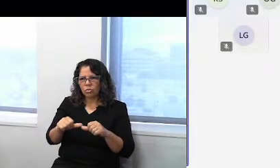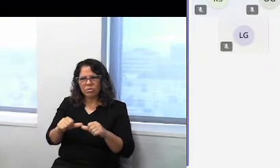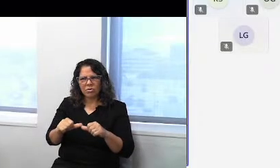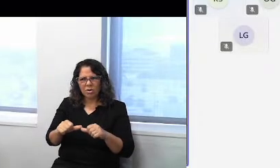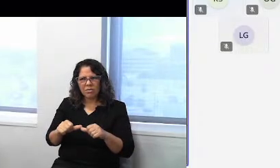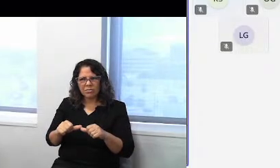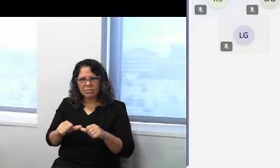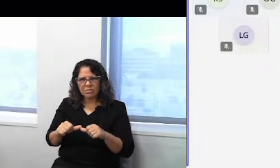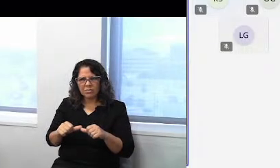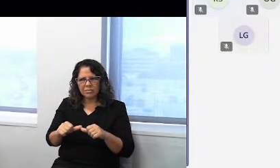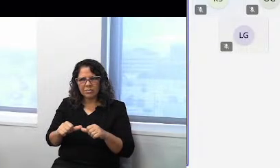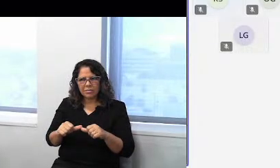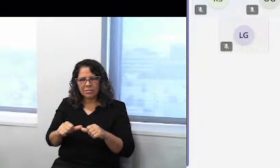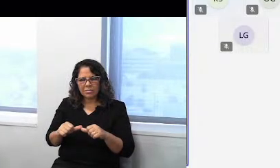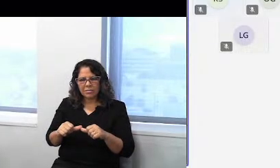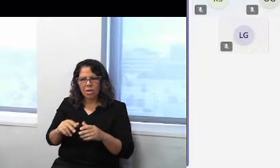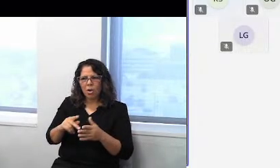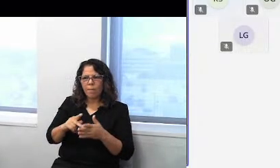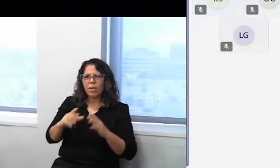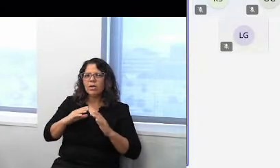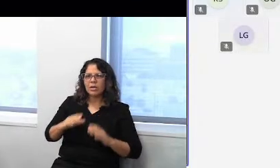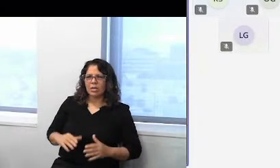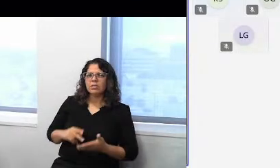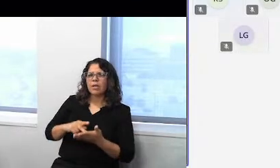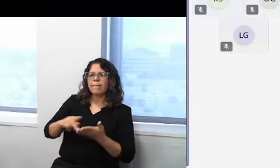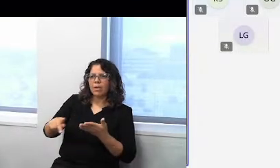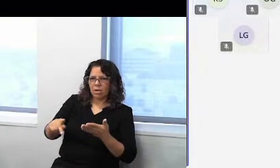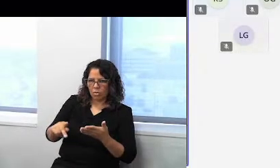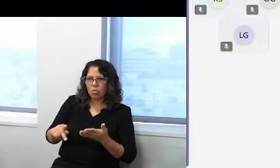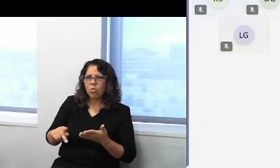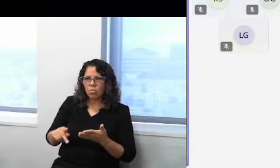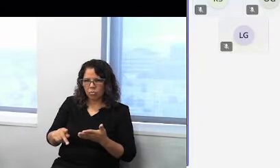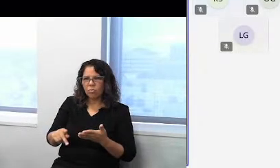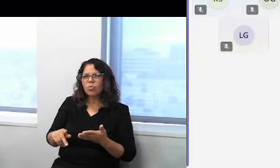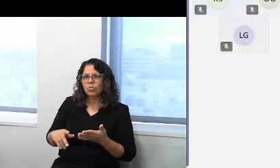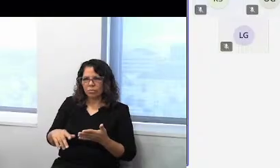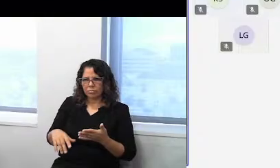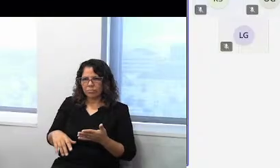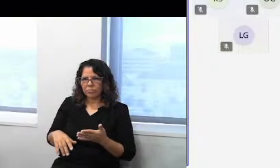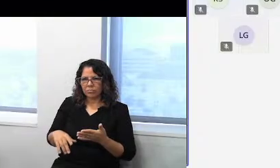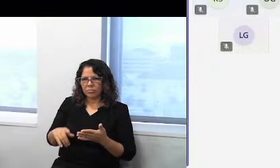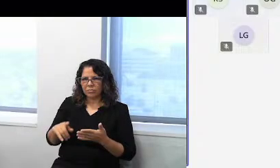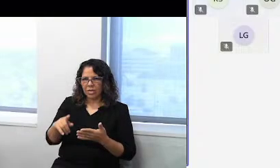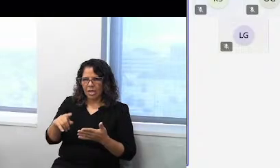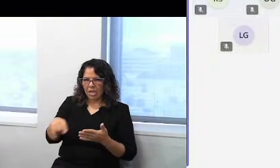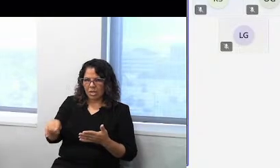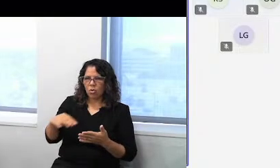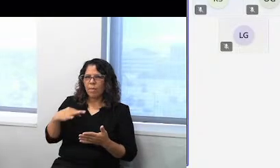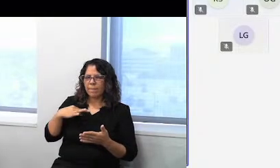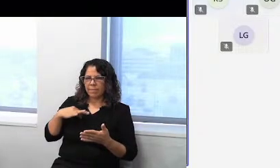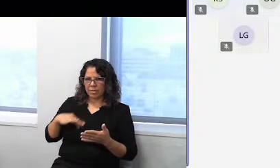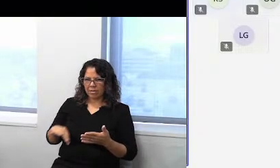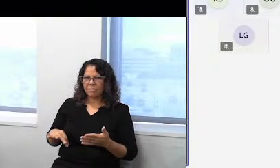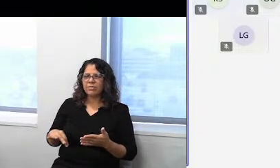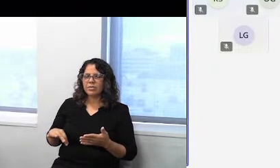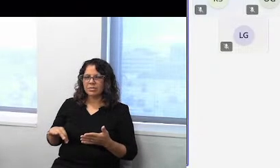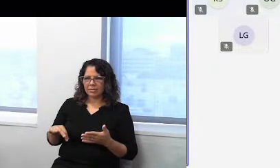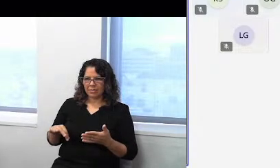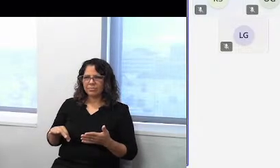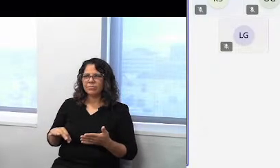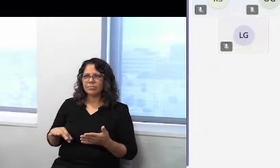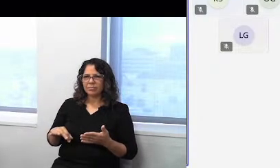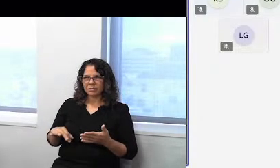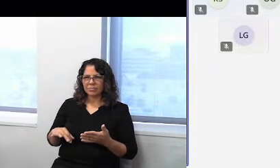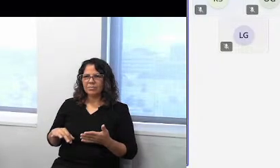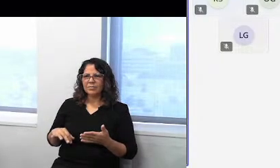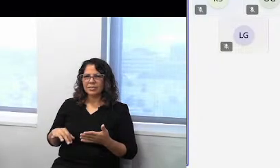but I'm answering yes. They're paying for the upgrade that they're benefiting for is different than seeing the